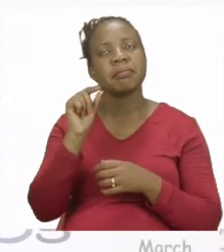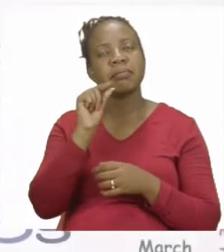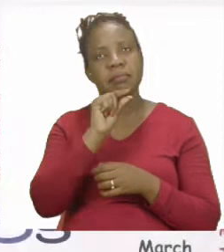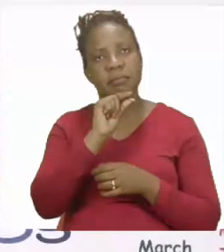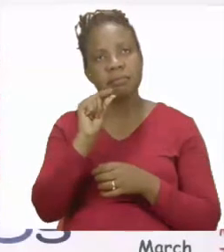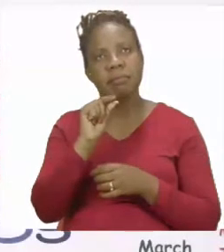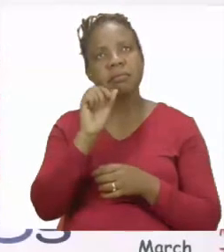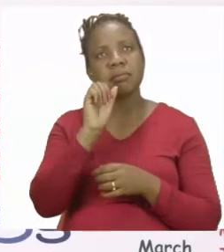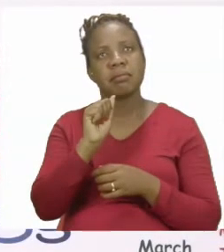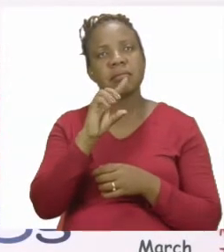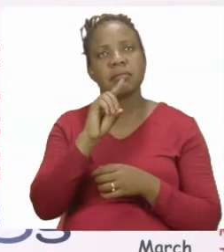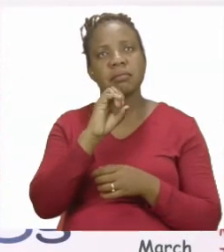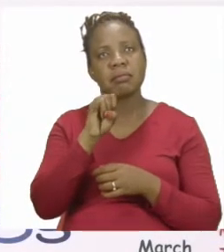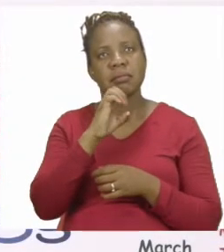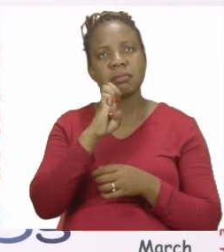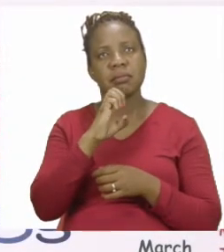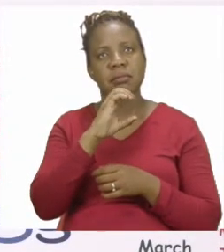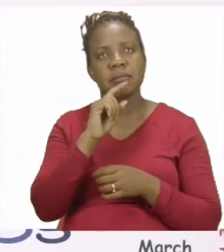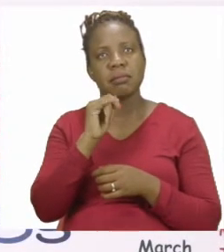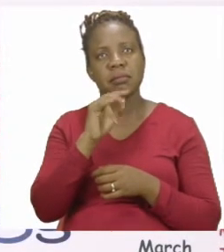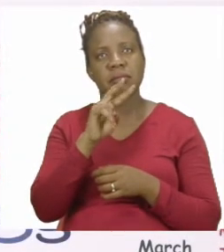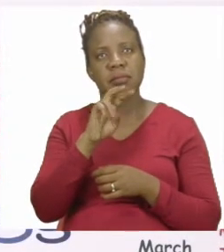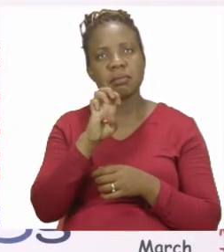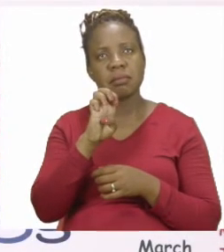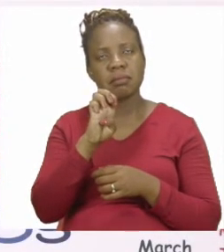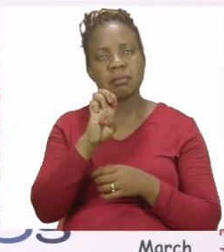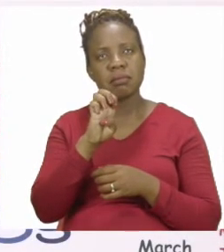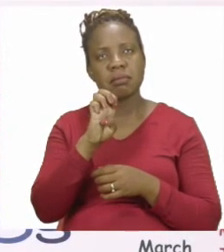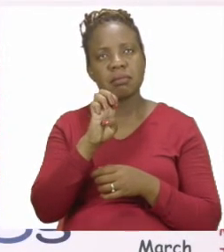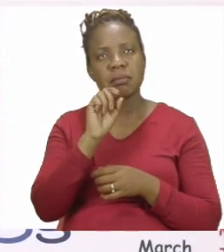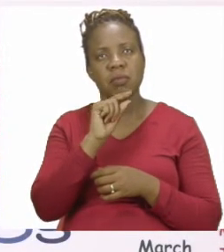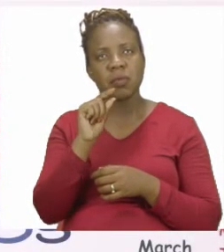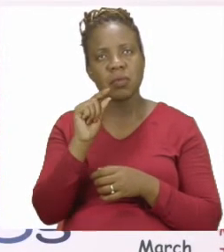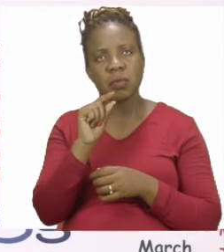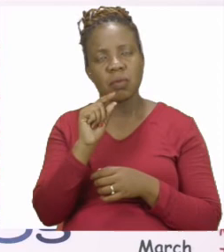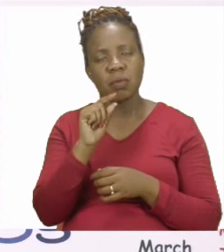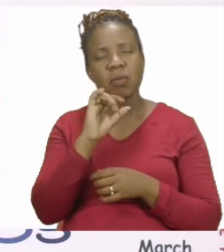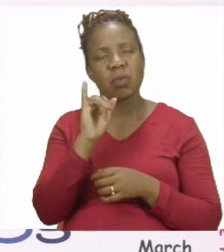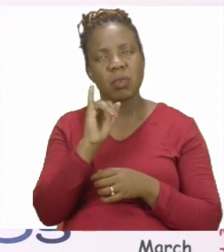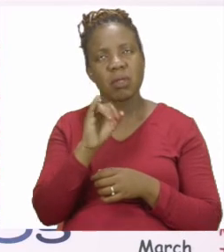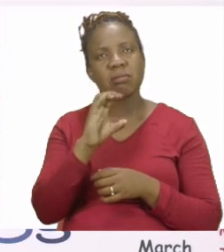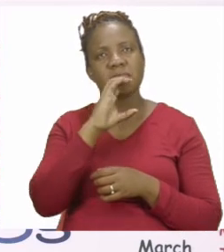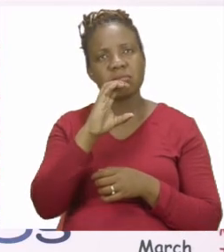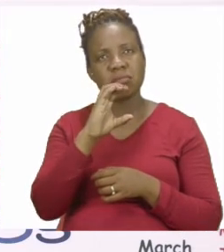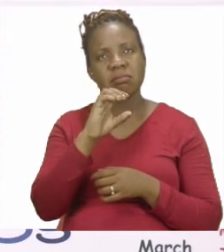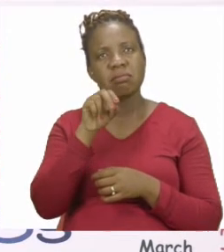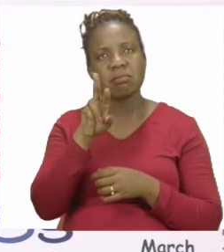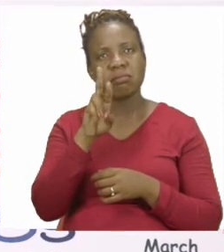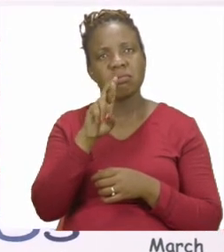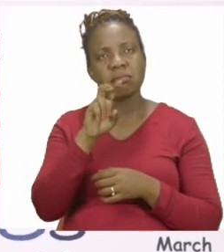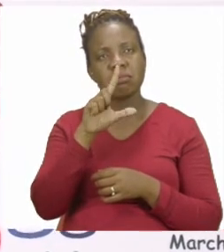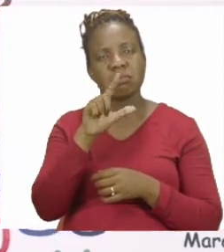I wrote the sentence on the board for you. Amanda has curly hair. Remember, boys and girls,